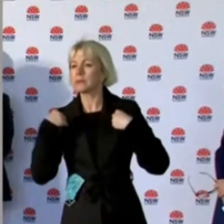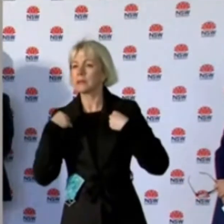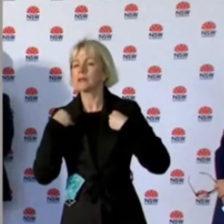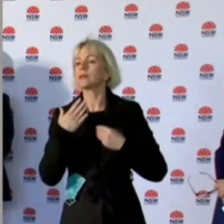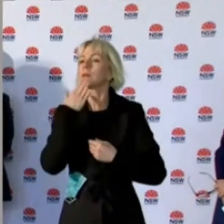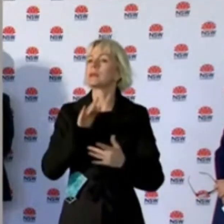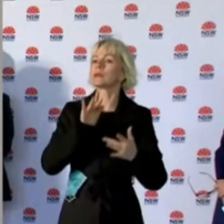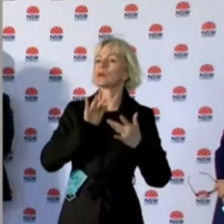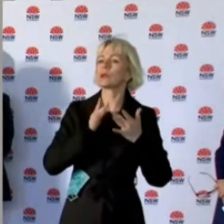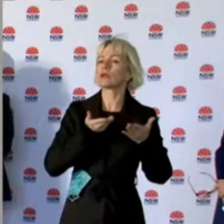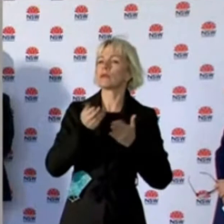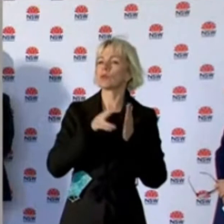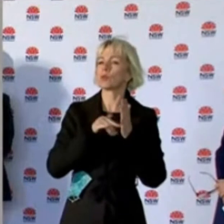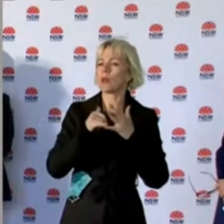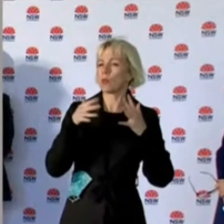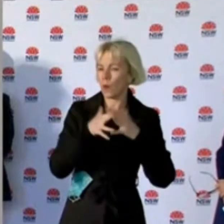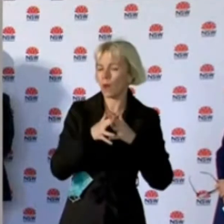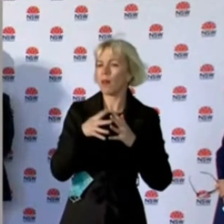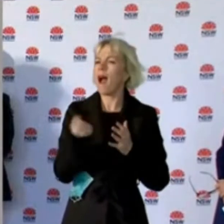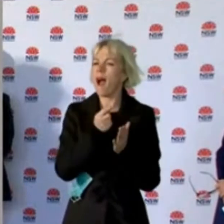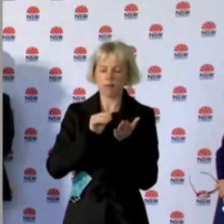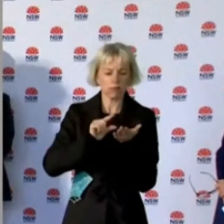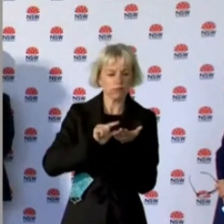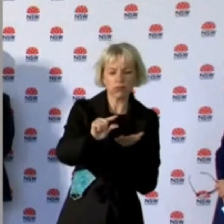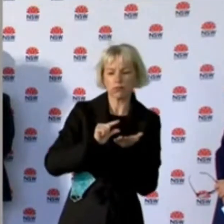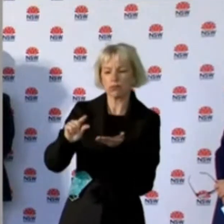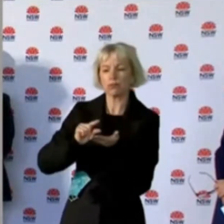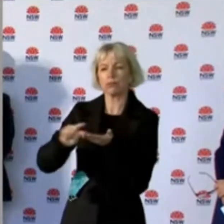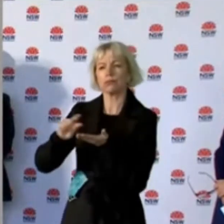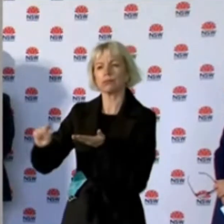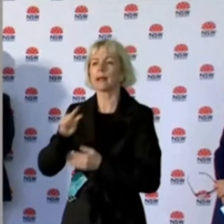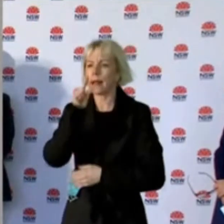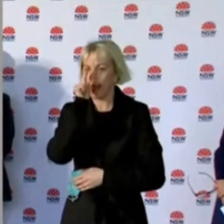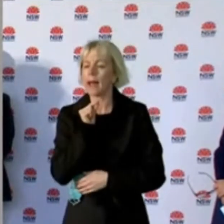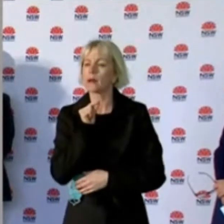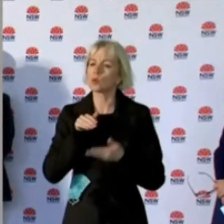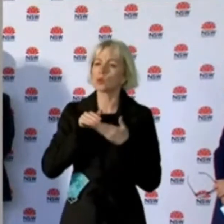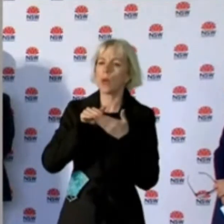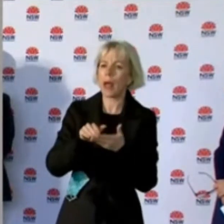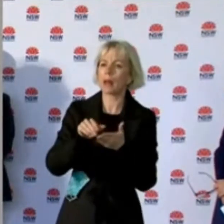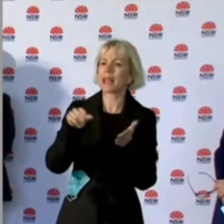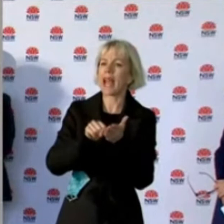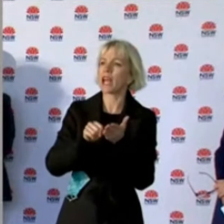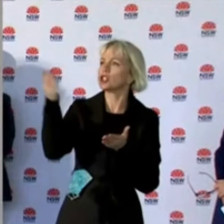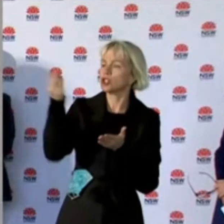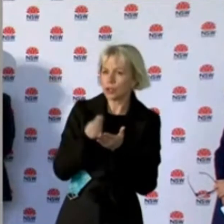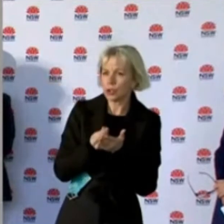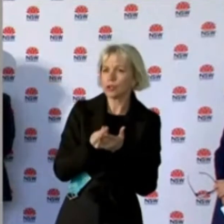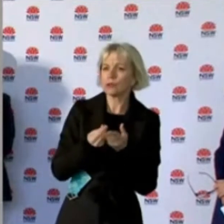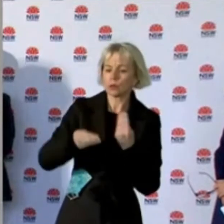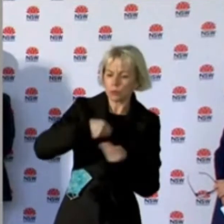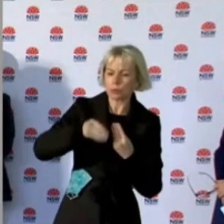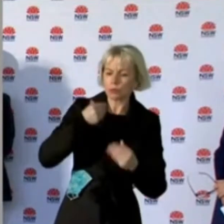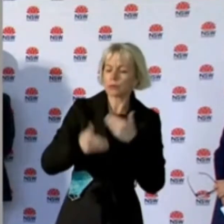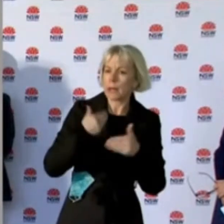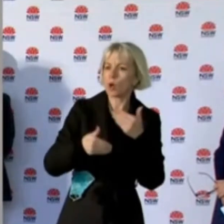initiatives available. It's not just one application. There are many grants available to help businesses with cash flow that they need at this time to help with